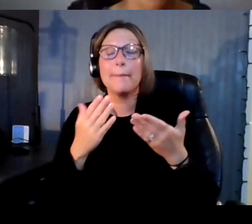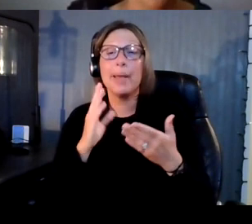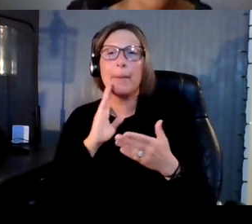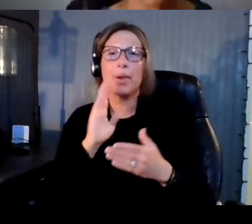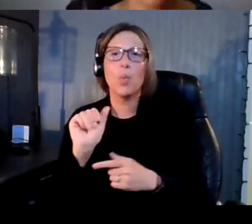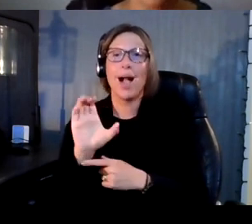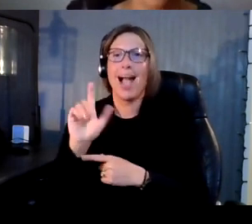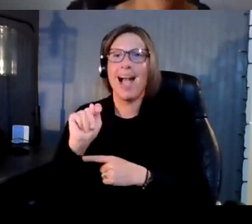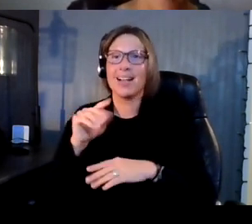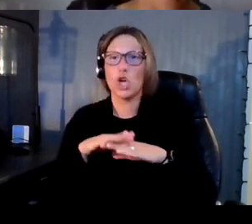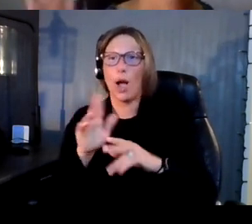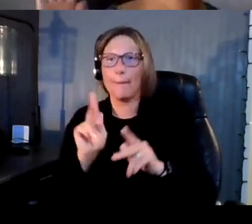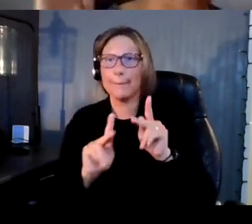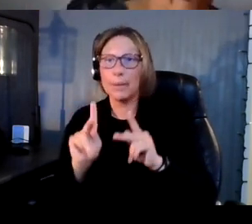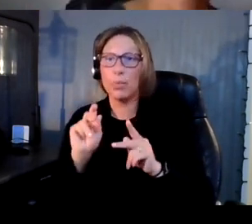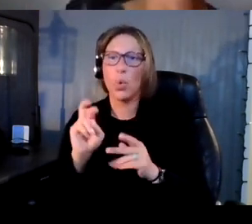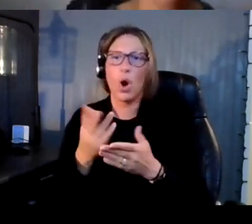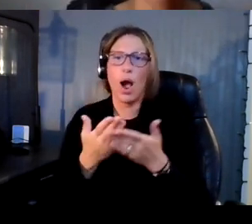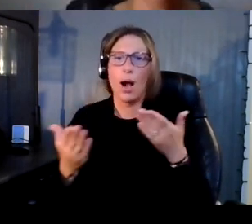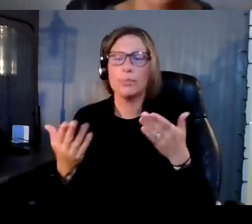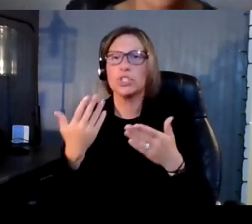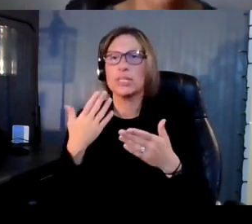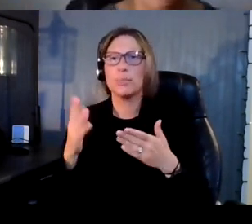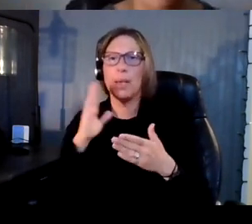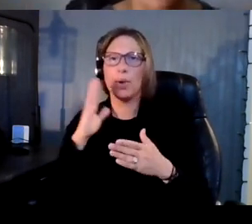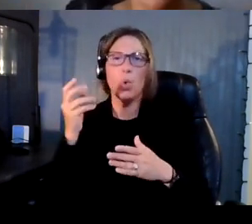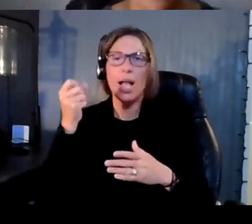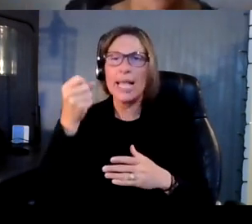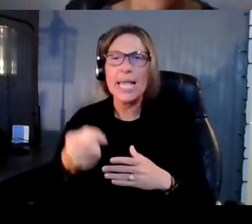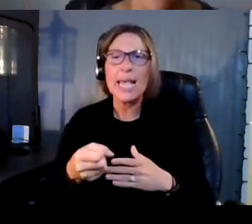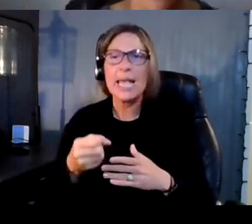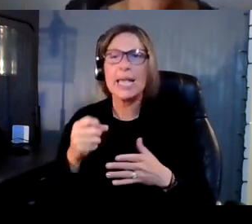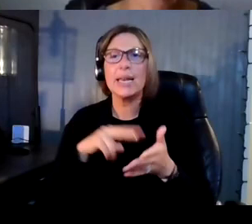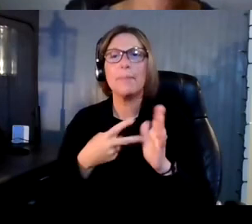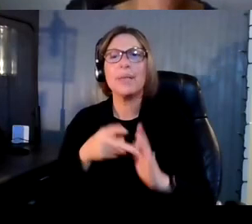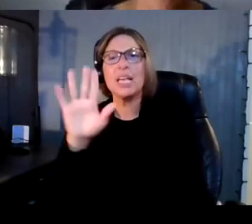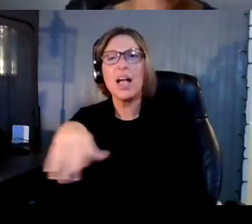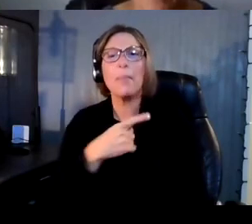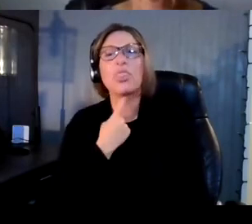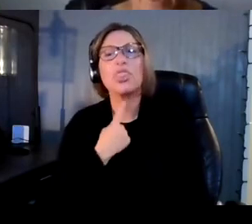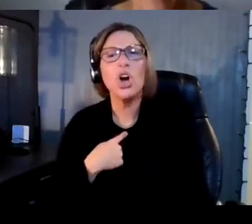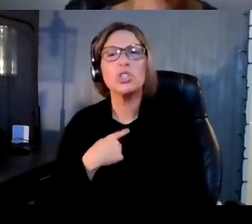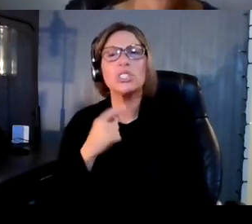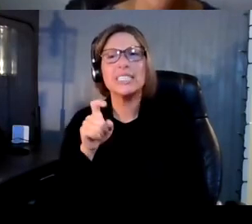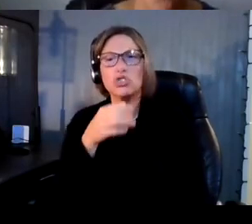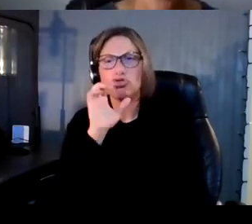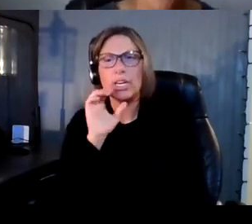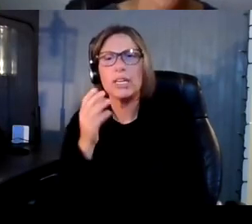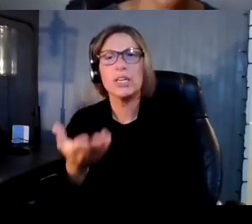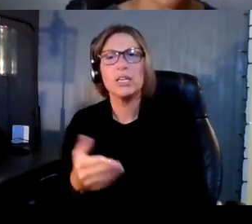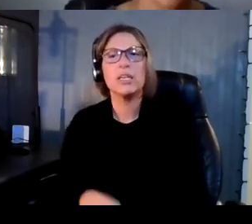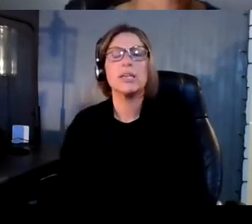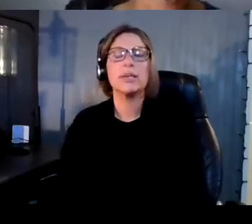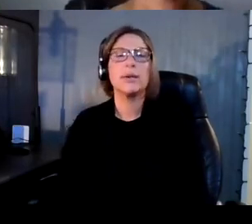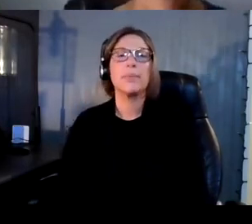or objects. You know, they may come over and hit on you, and that means I'm really thirsty and I want something to drink, you know. So